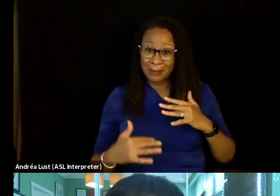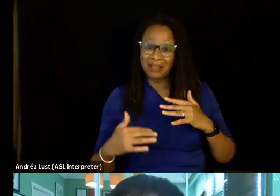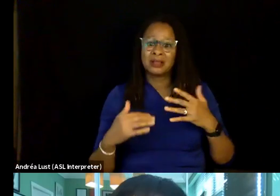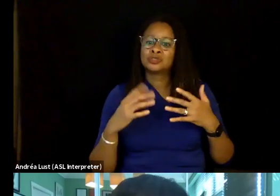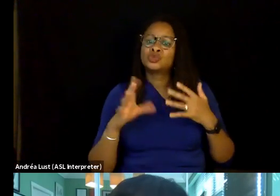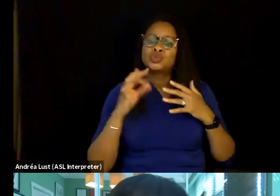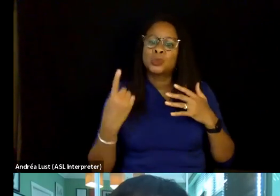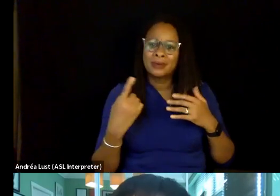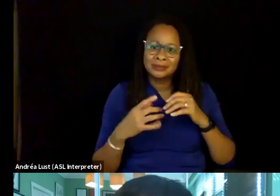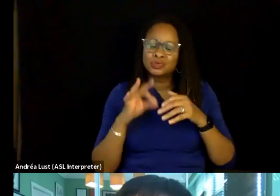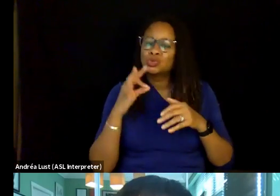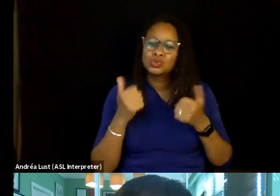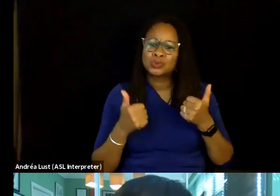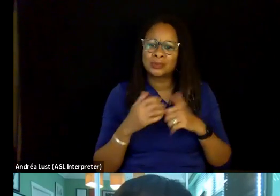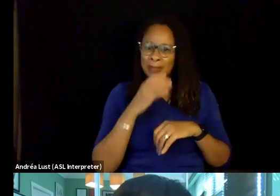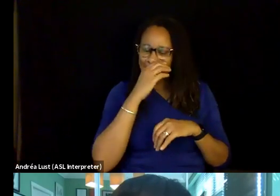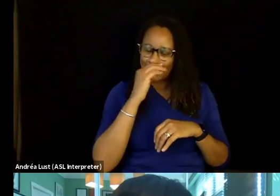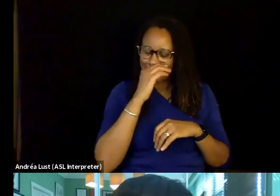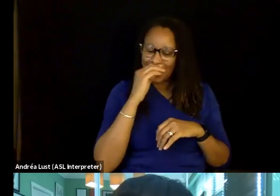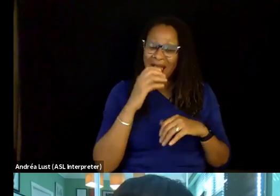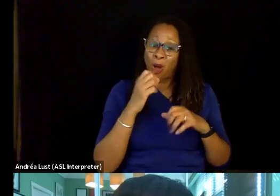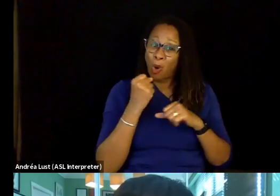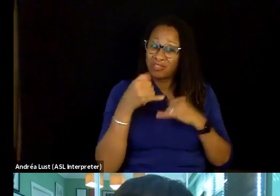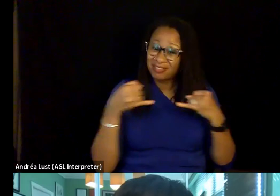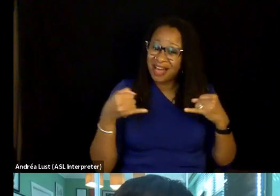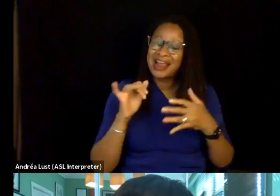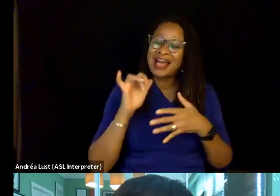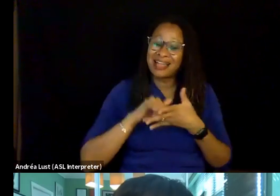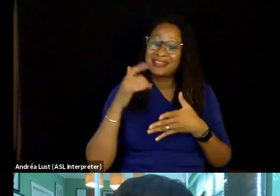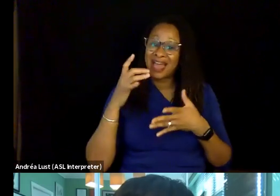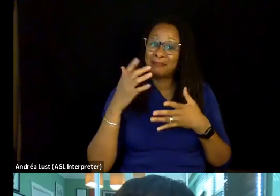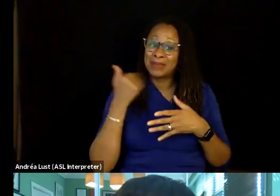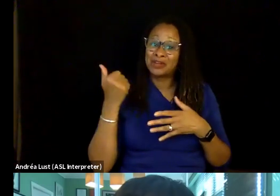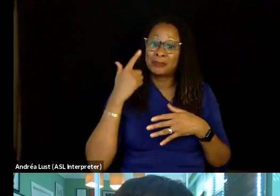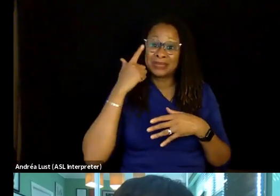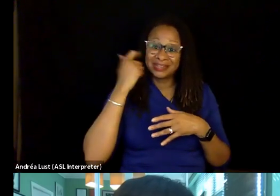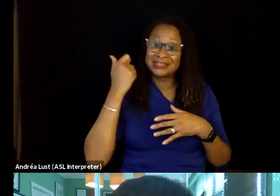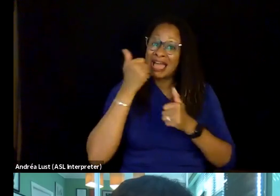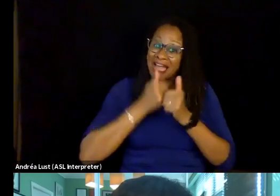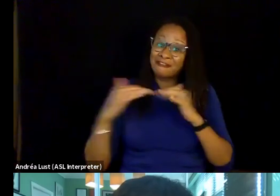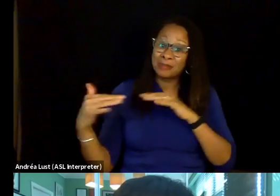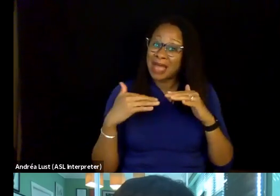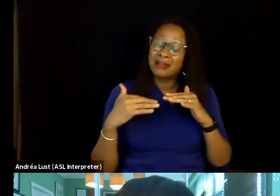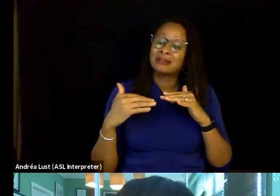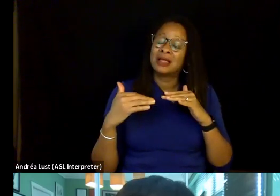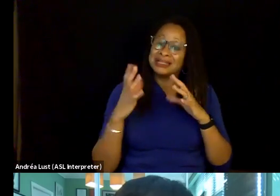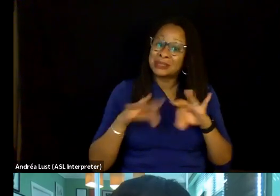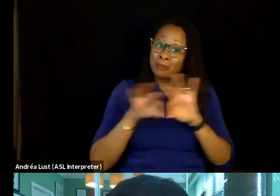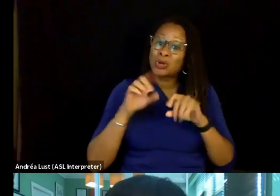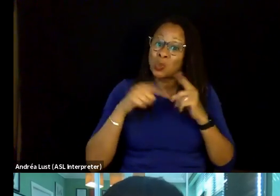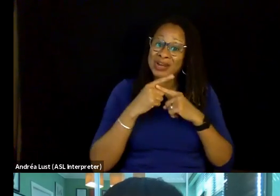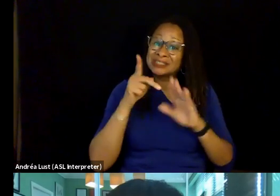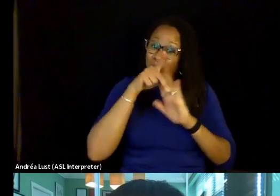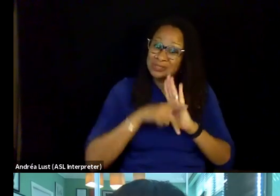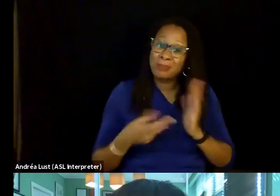I actually like hold the line because every battle is important when it's a principle battle, right? So anyway, in